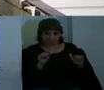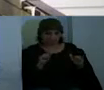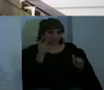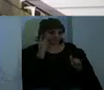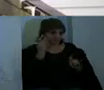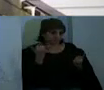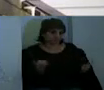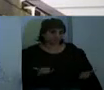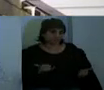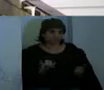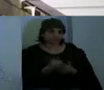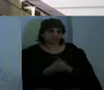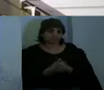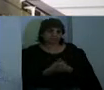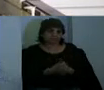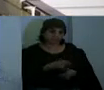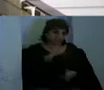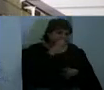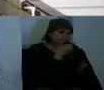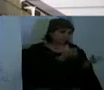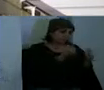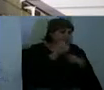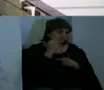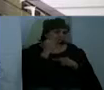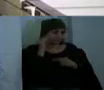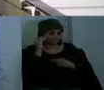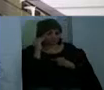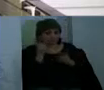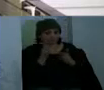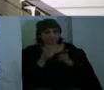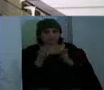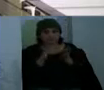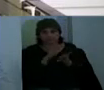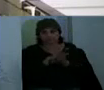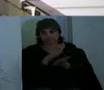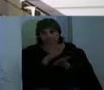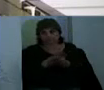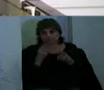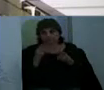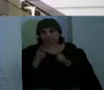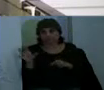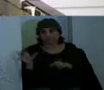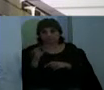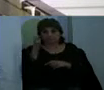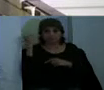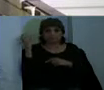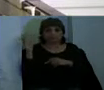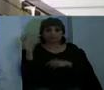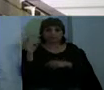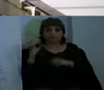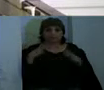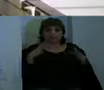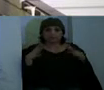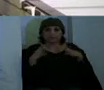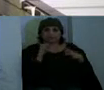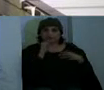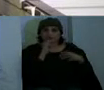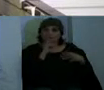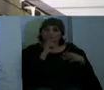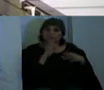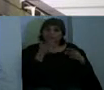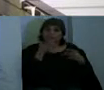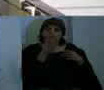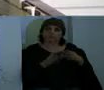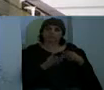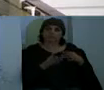today. The kids come home from school during the Christmas holiday. They're not really there sitting there listening